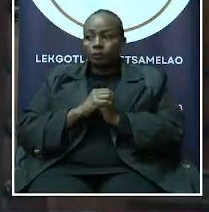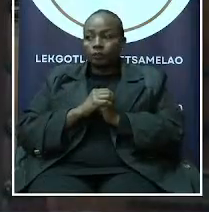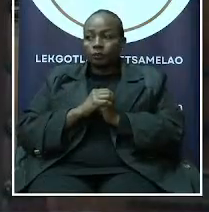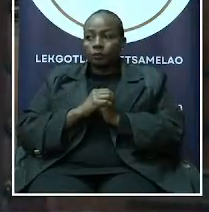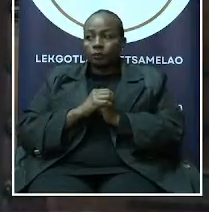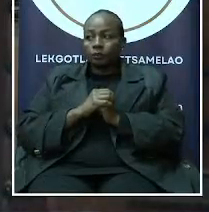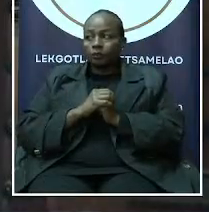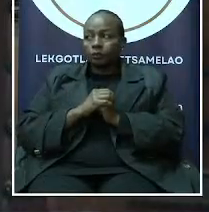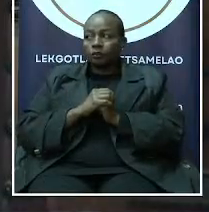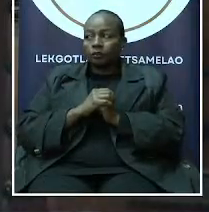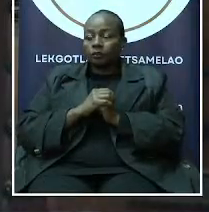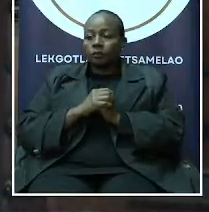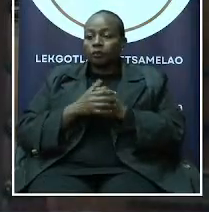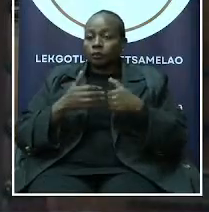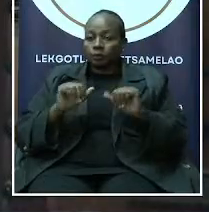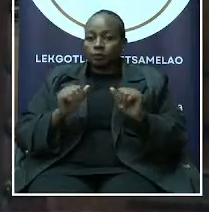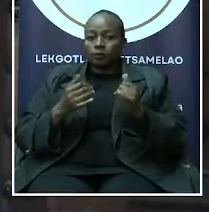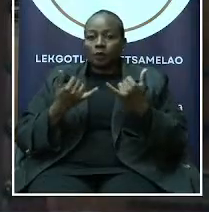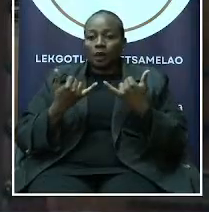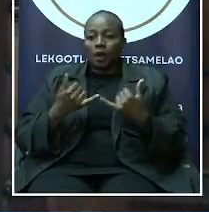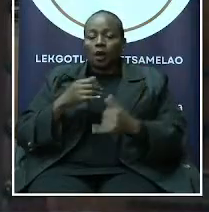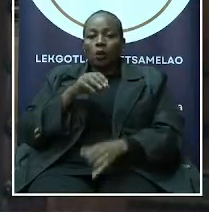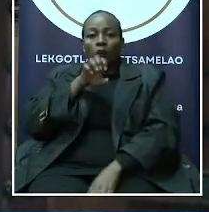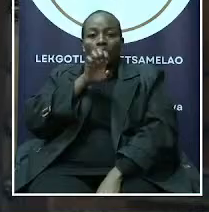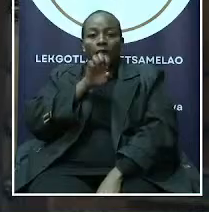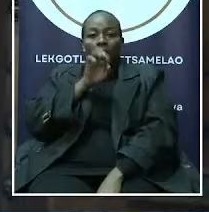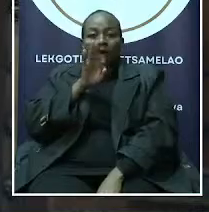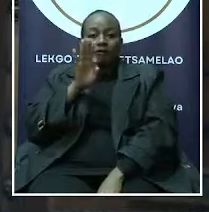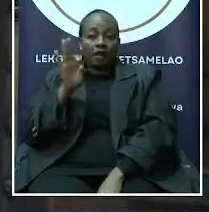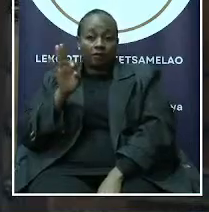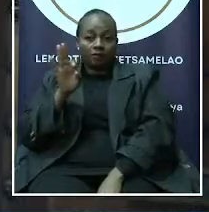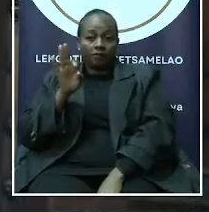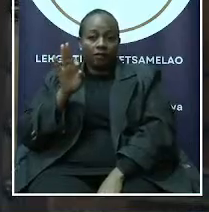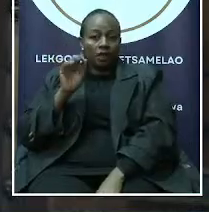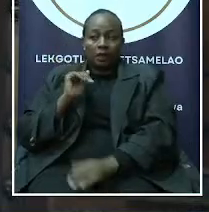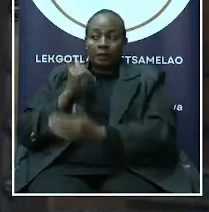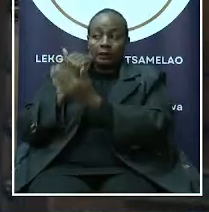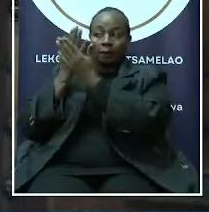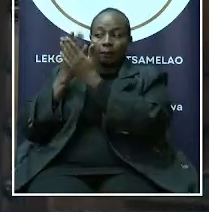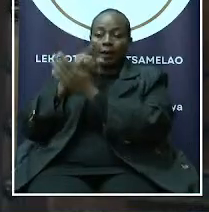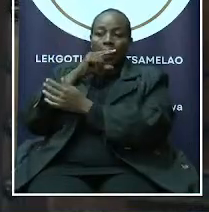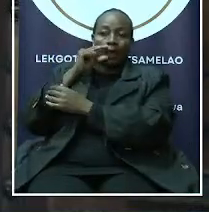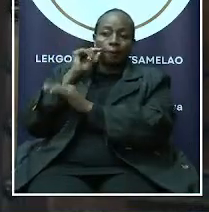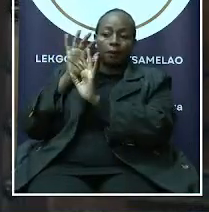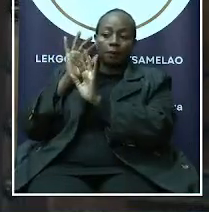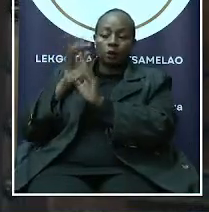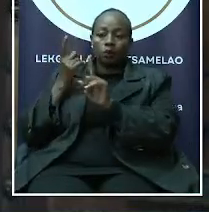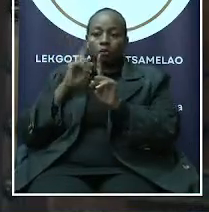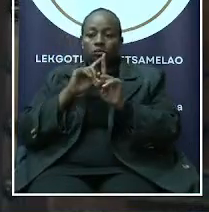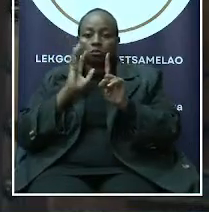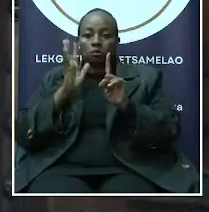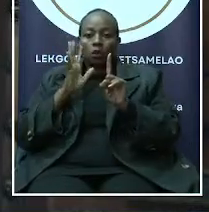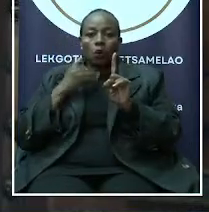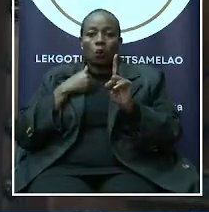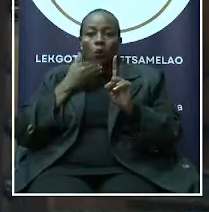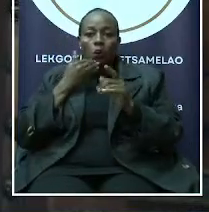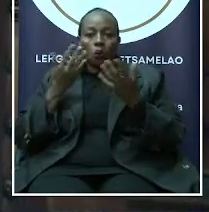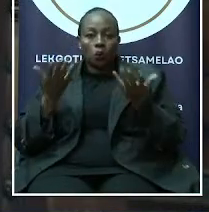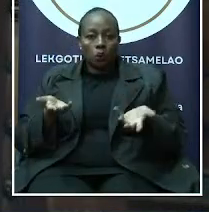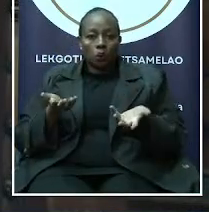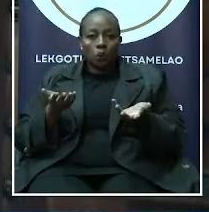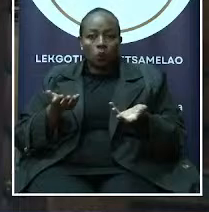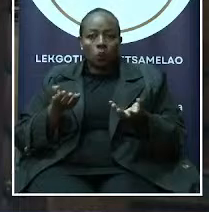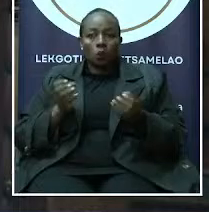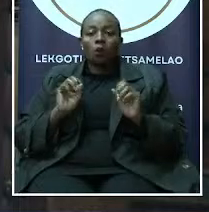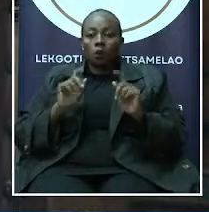Okay, we're going to go to the EFF. They didn't submit the names of the people who are going to be speaking. Oh, they have?